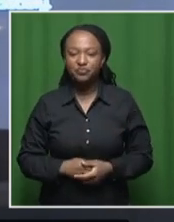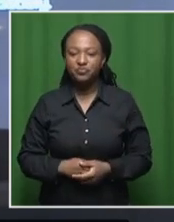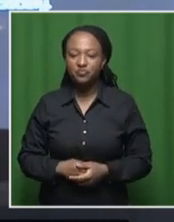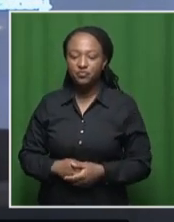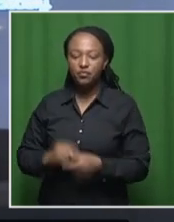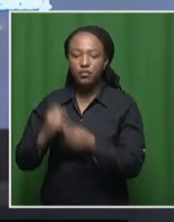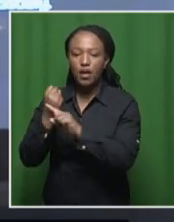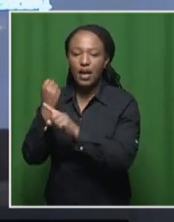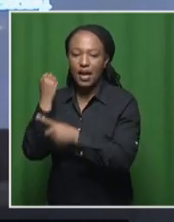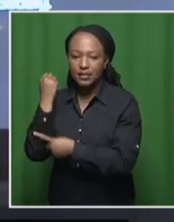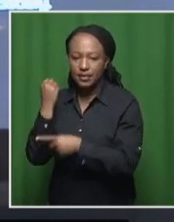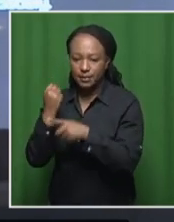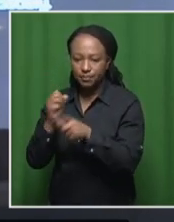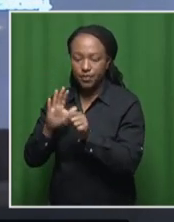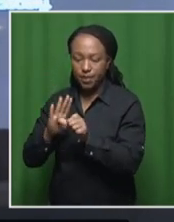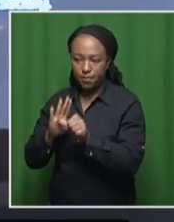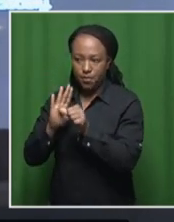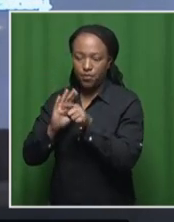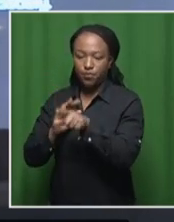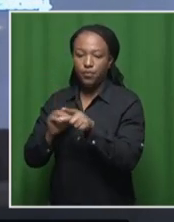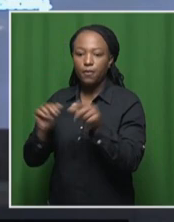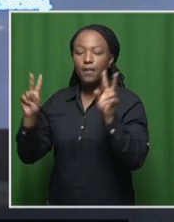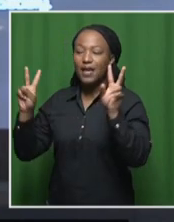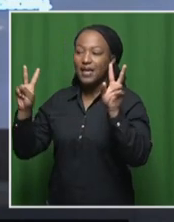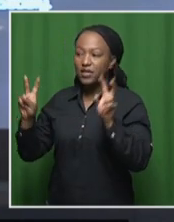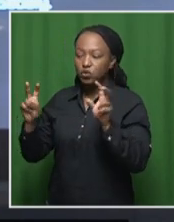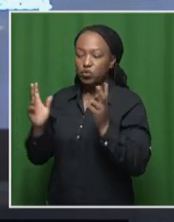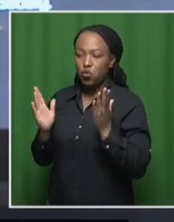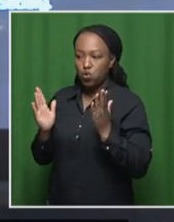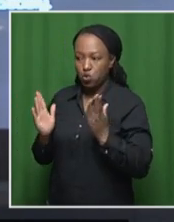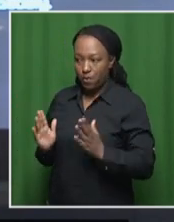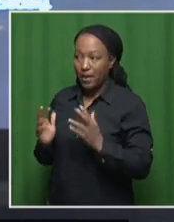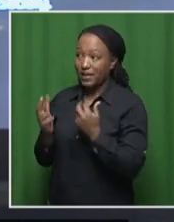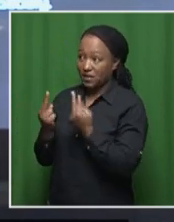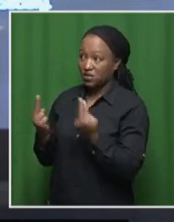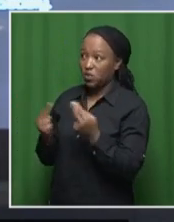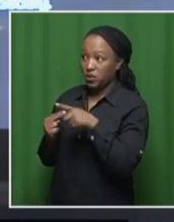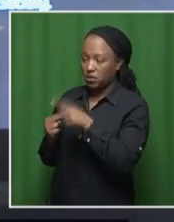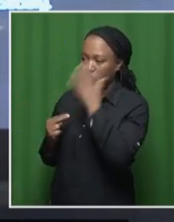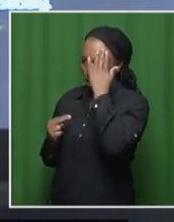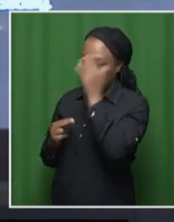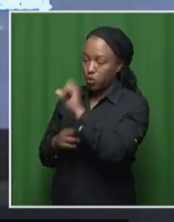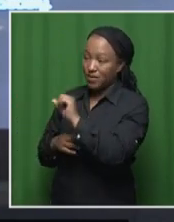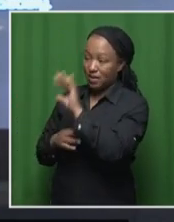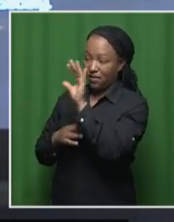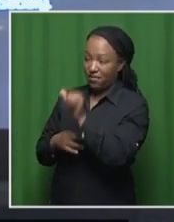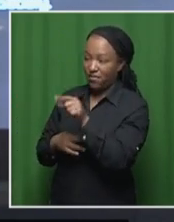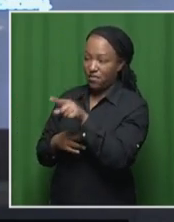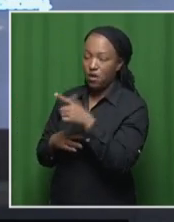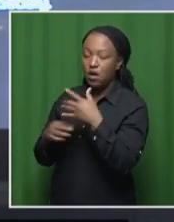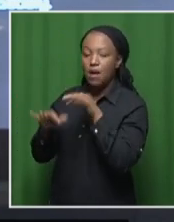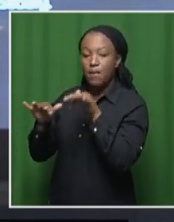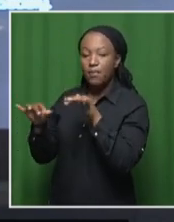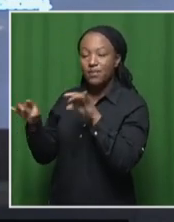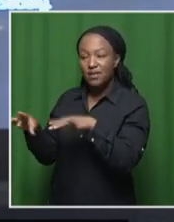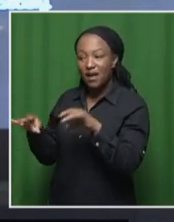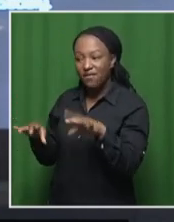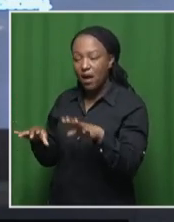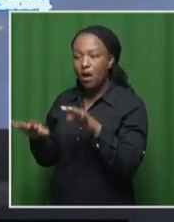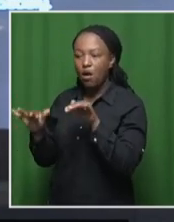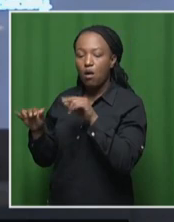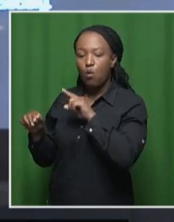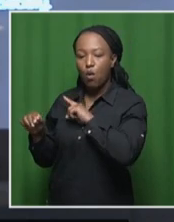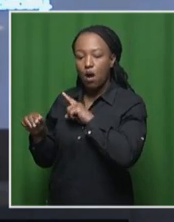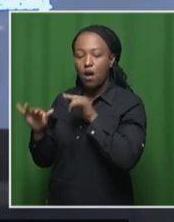lastly, very importantly, the issue of human resources. We know that South Africa suffers with the issue of people being sufficiently qualified